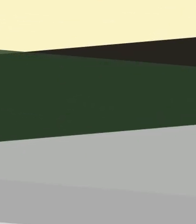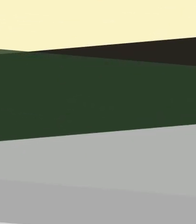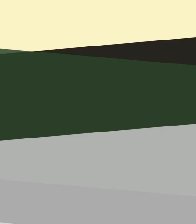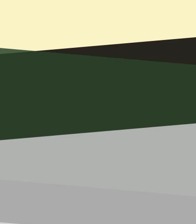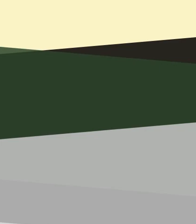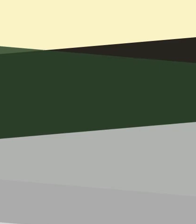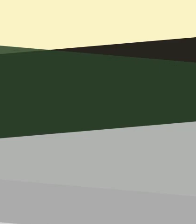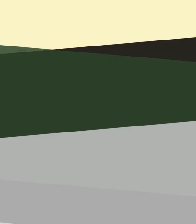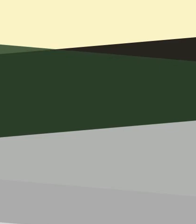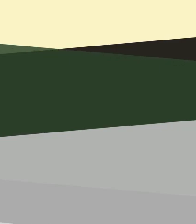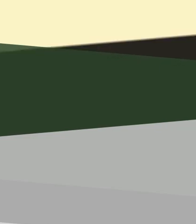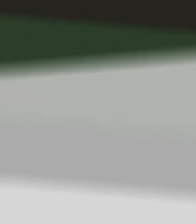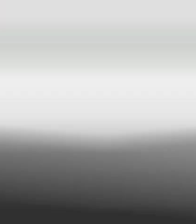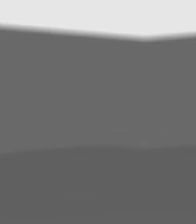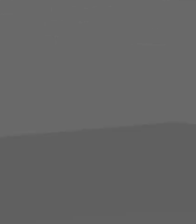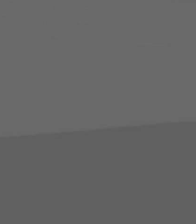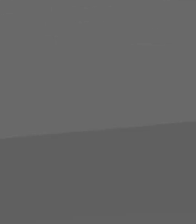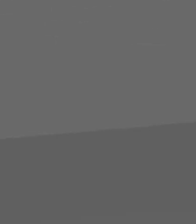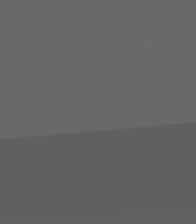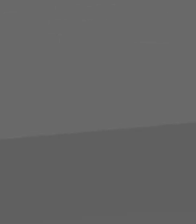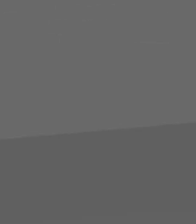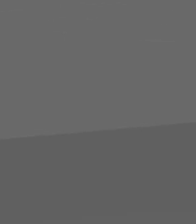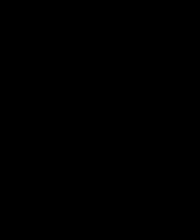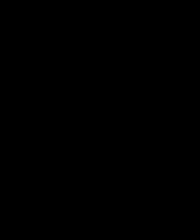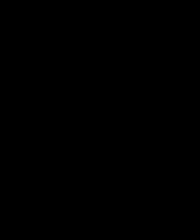life, your health, your insure.